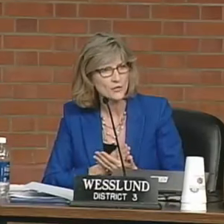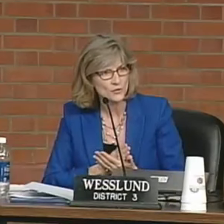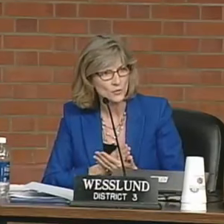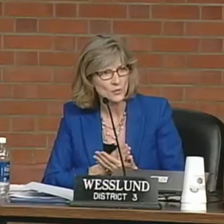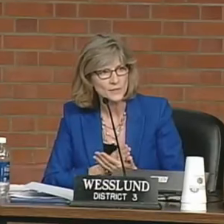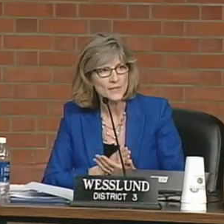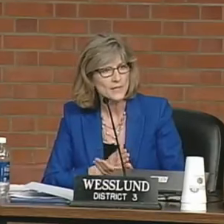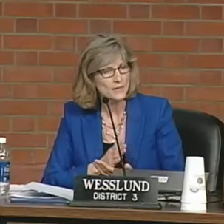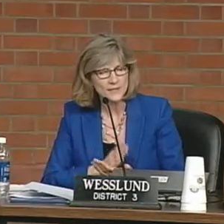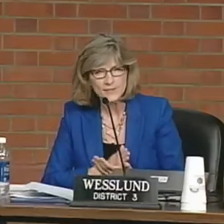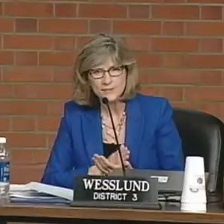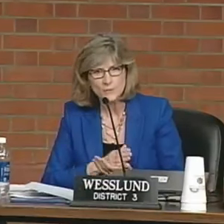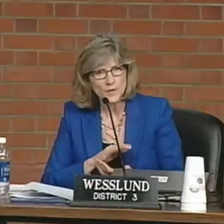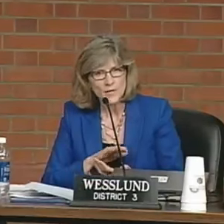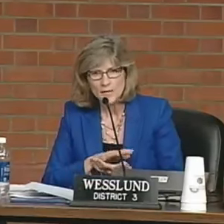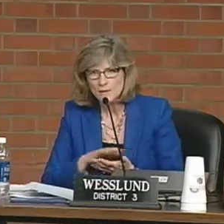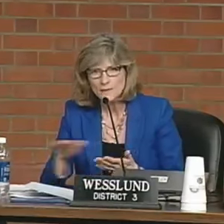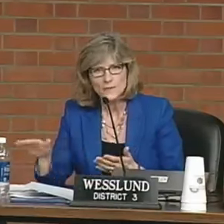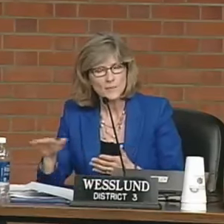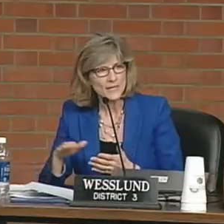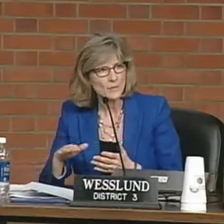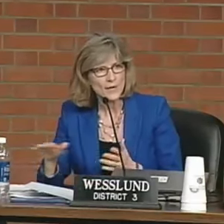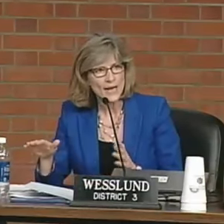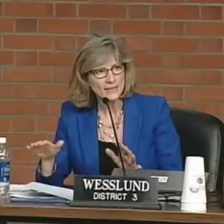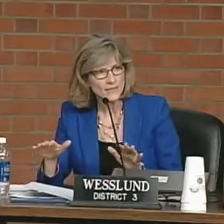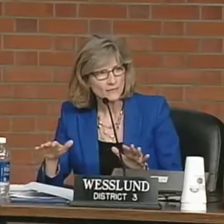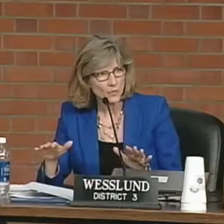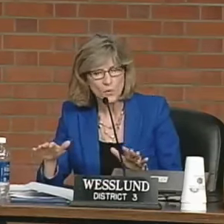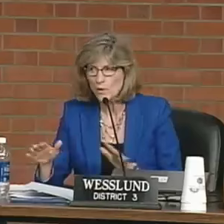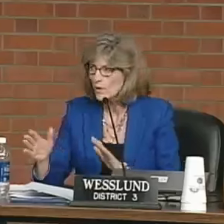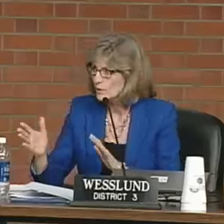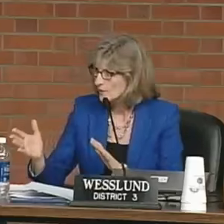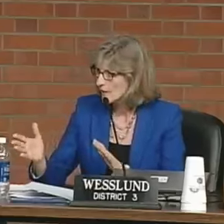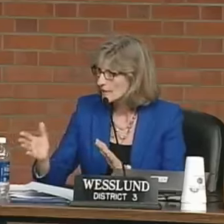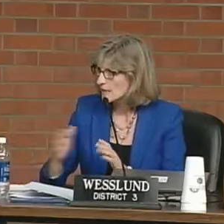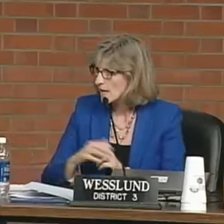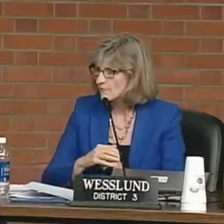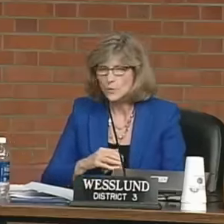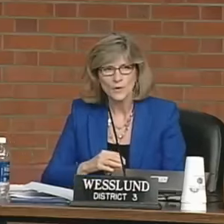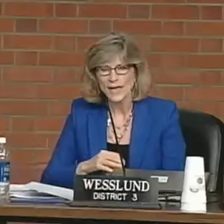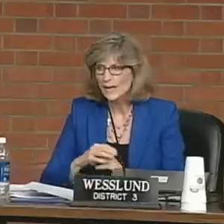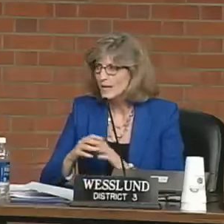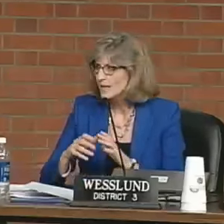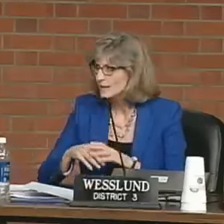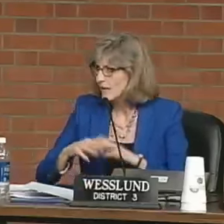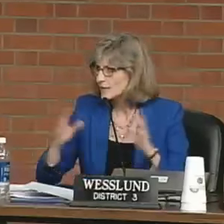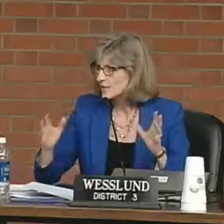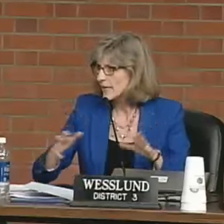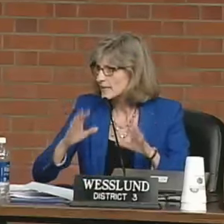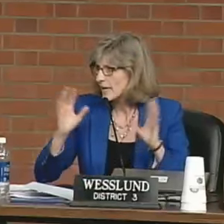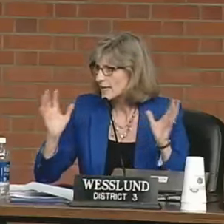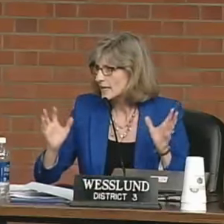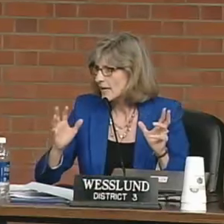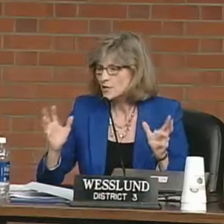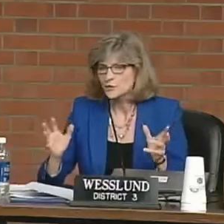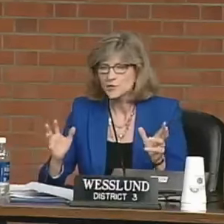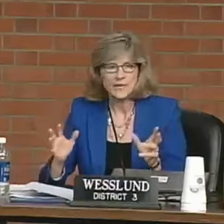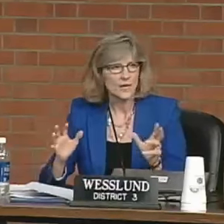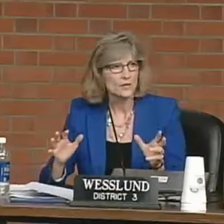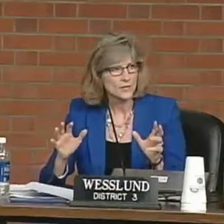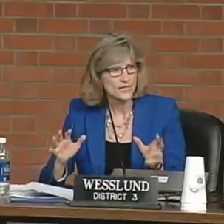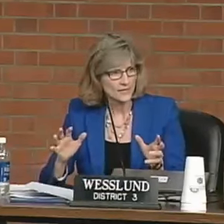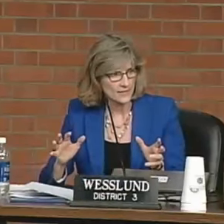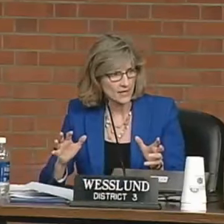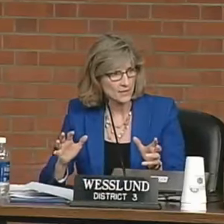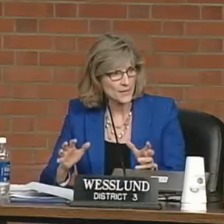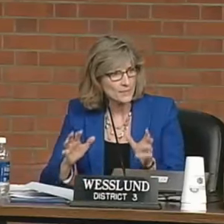stuff in our schools. This is the money we're asking for is not for lots of exciting extras that